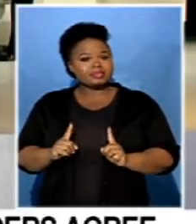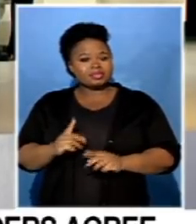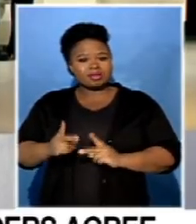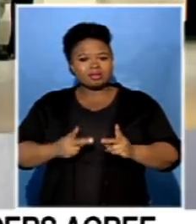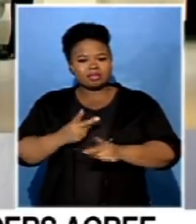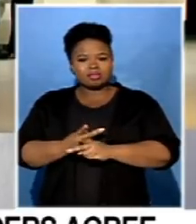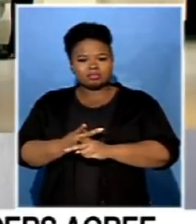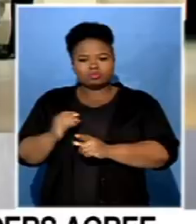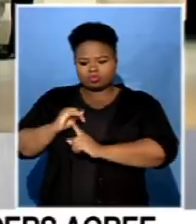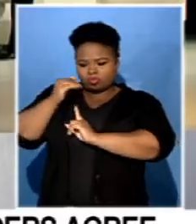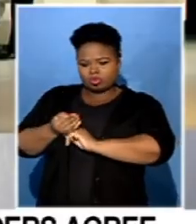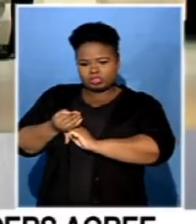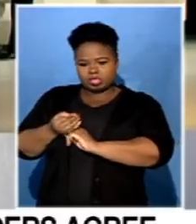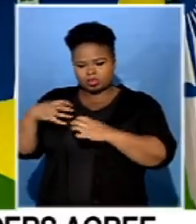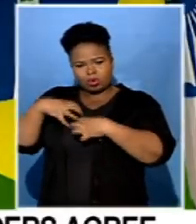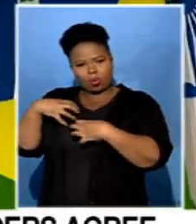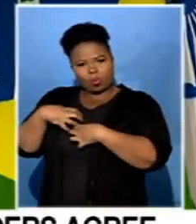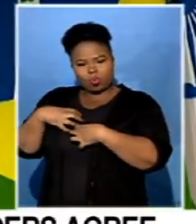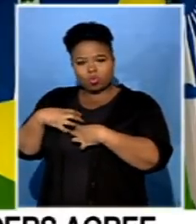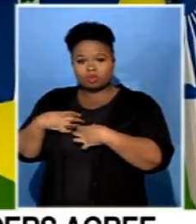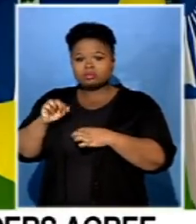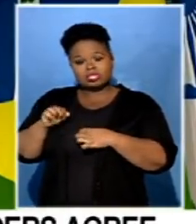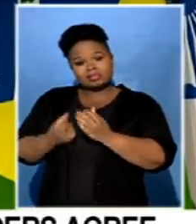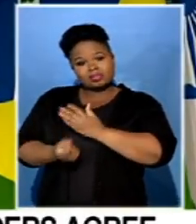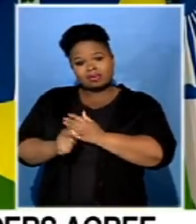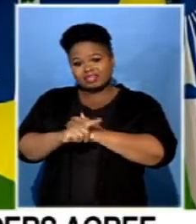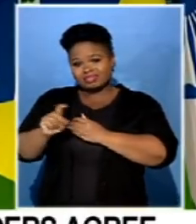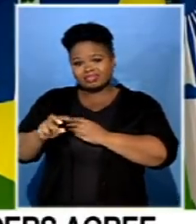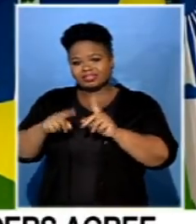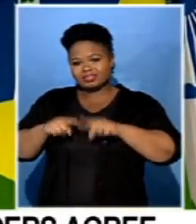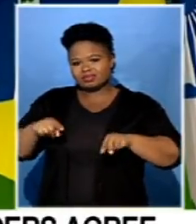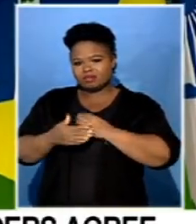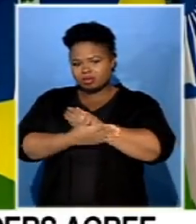Unilateralism and protectionism are mounting,